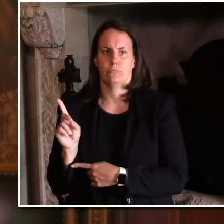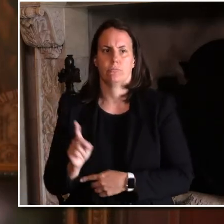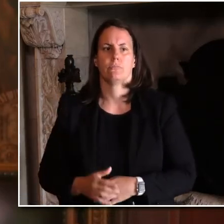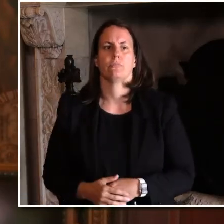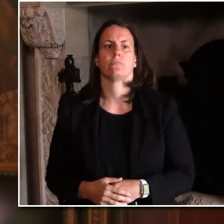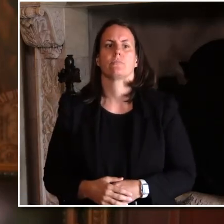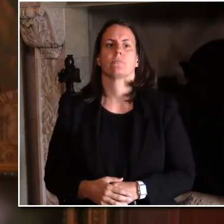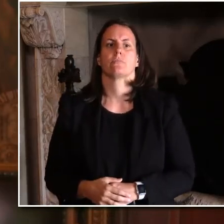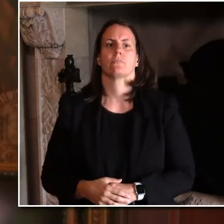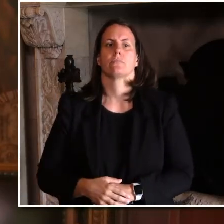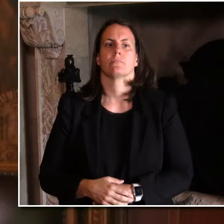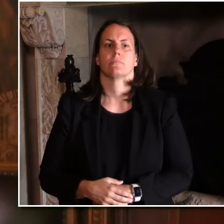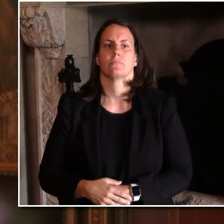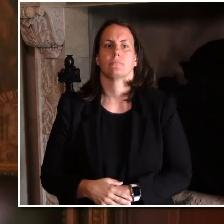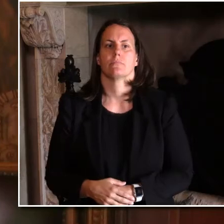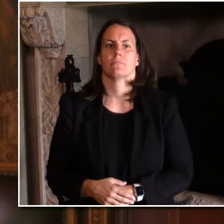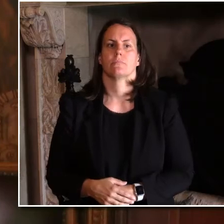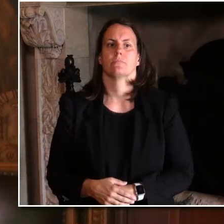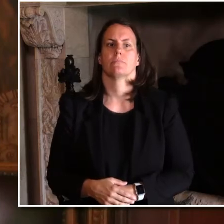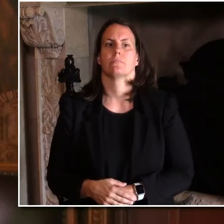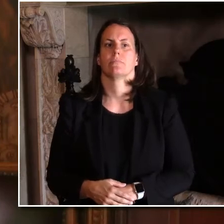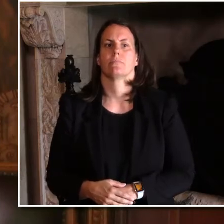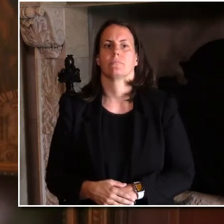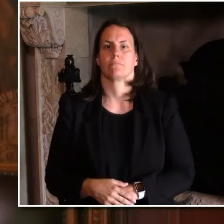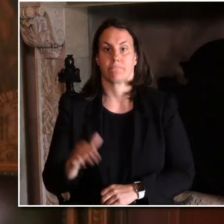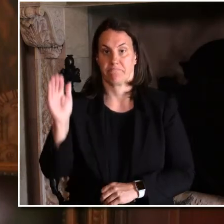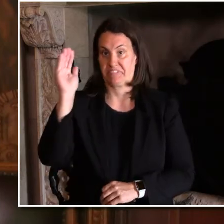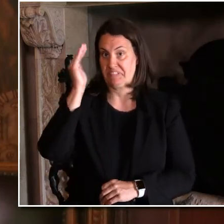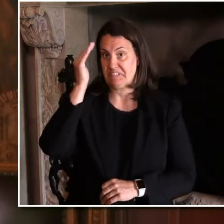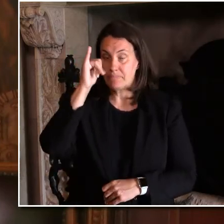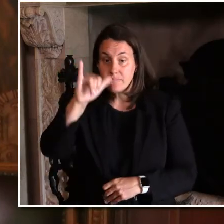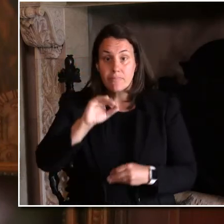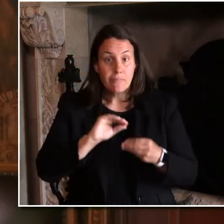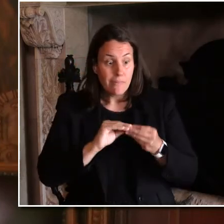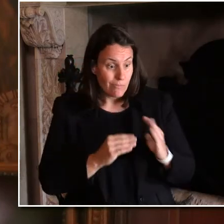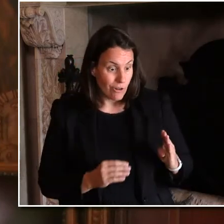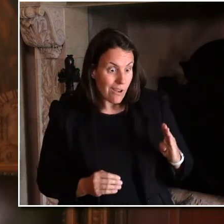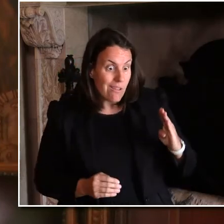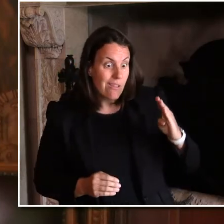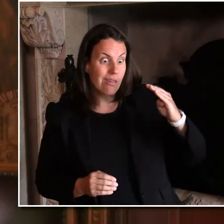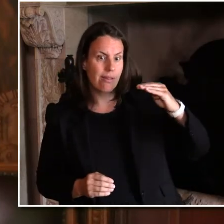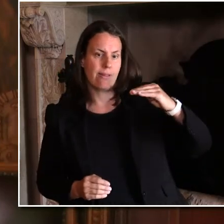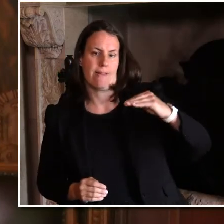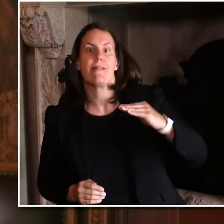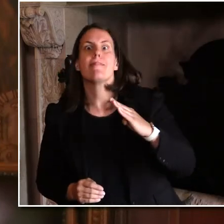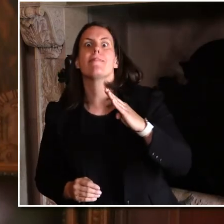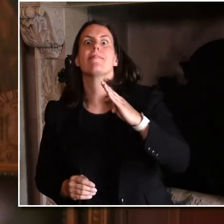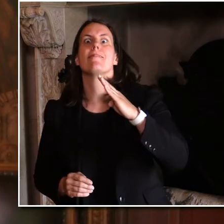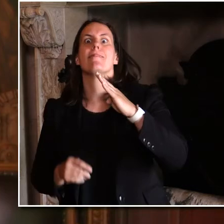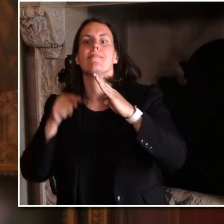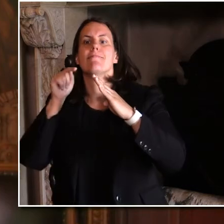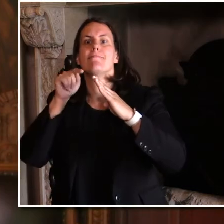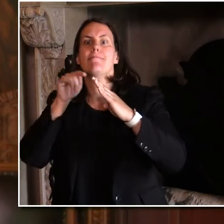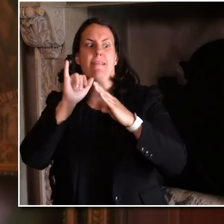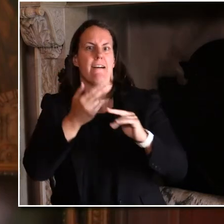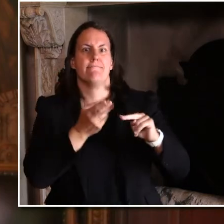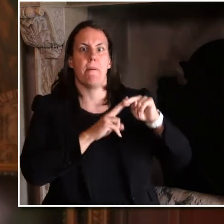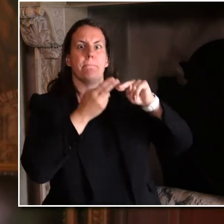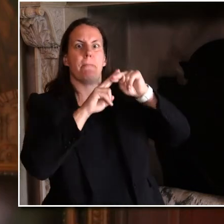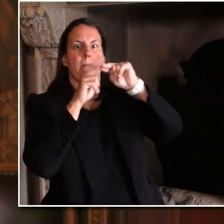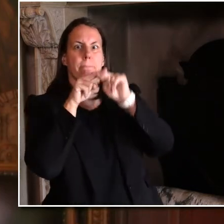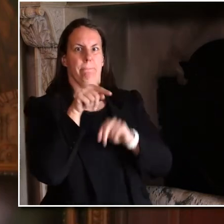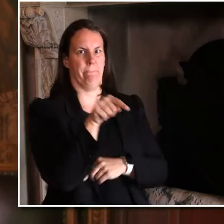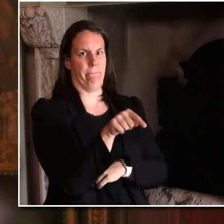There's new waves of, new clusters or new clusters of cases in other states,